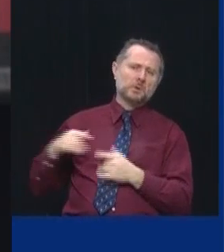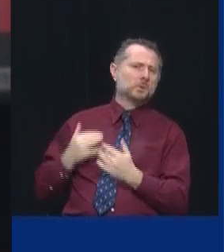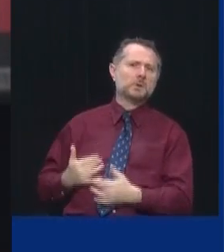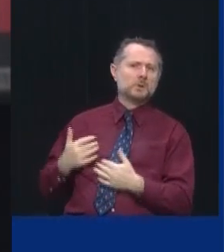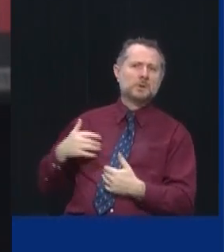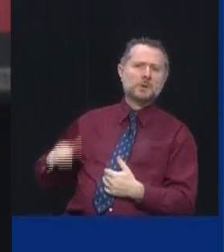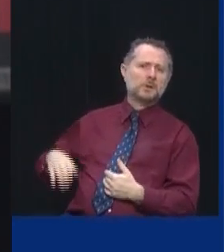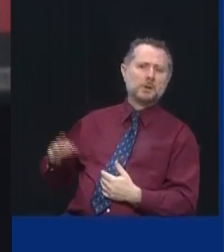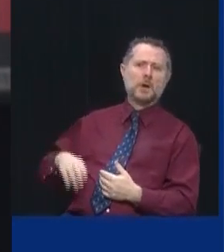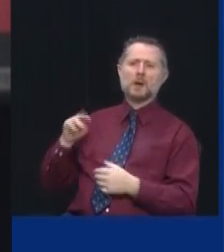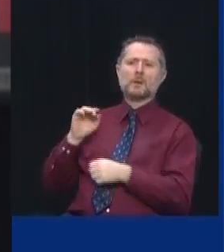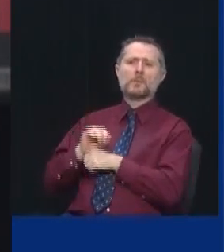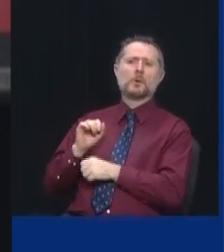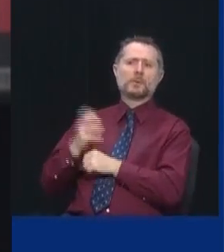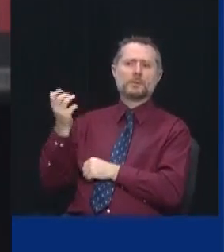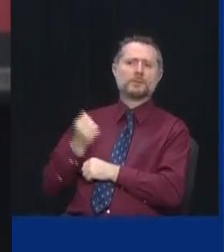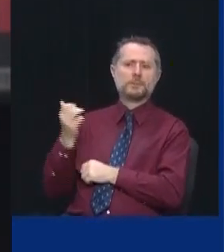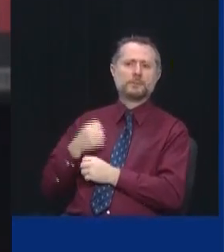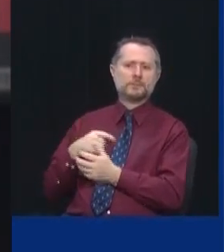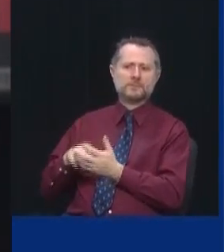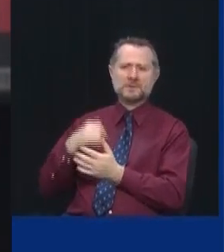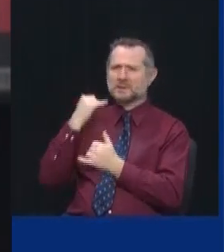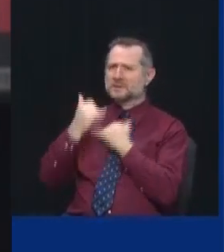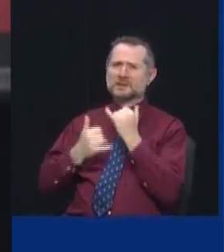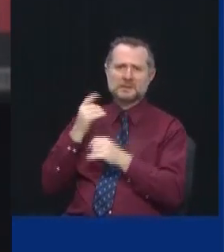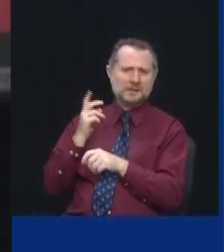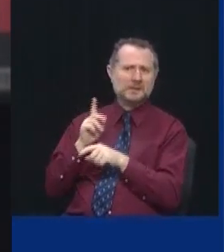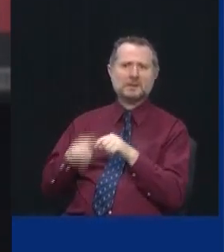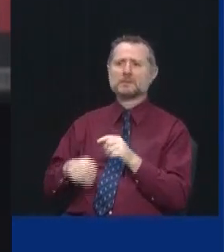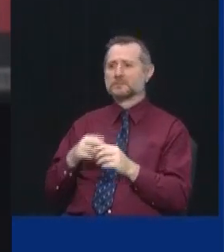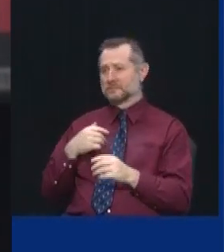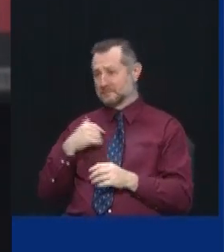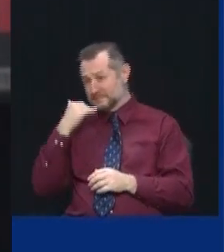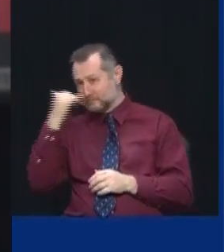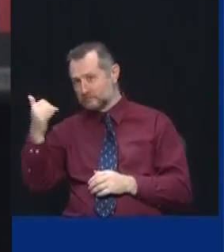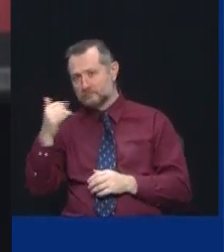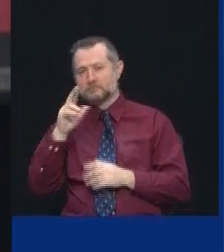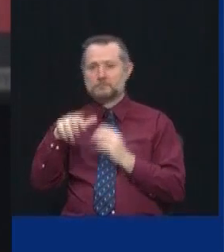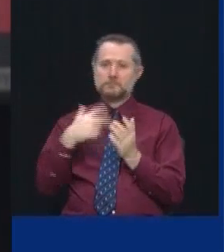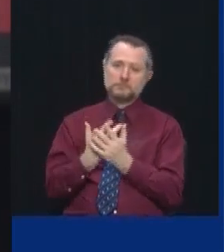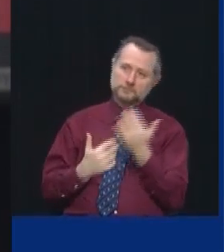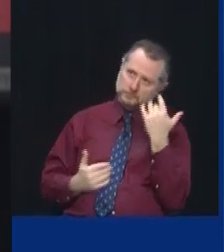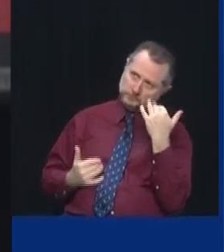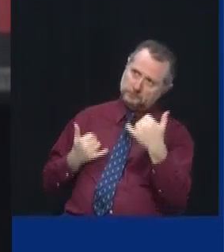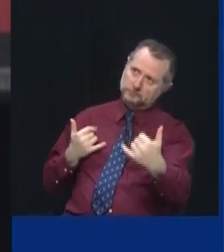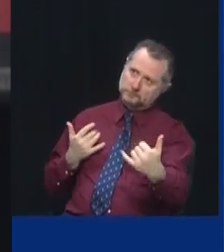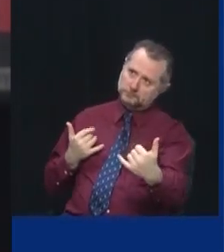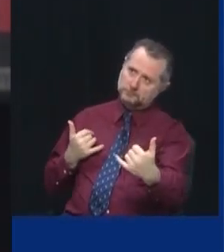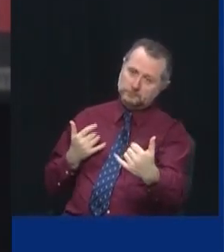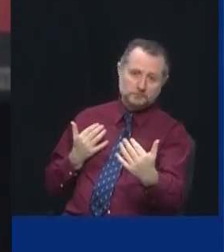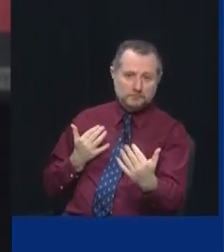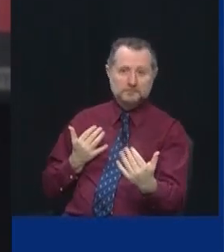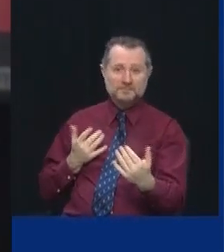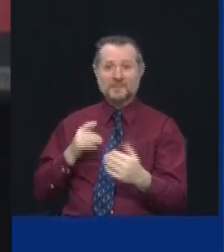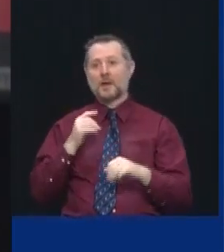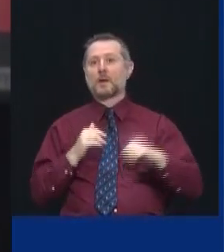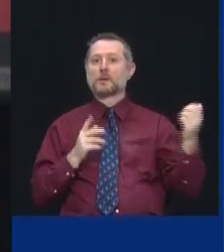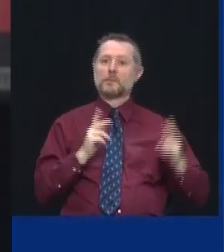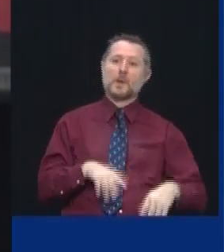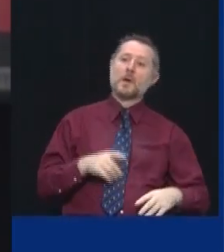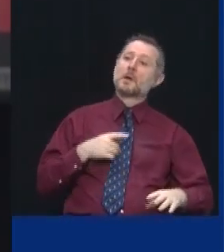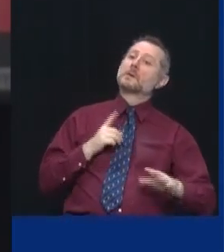them. One person said they called, they were online for 3 hours. One person said they went and they've